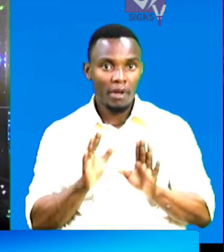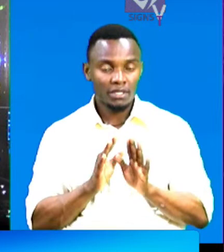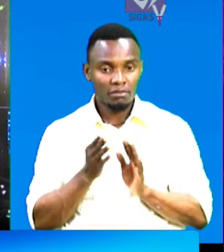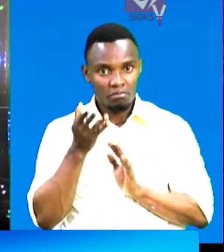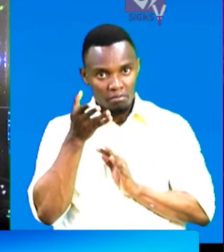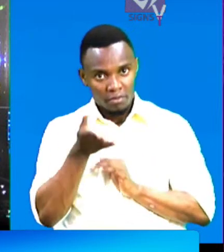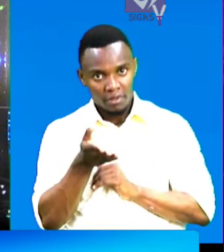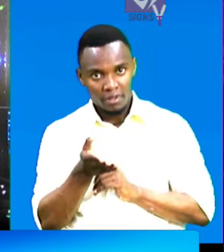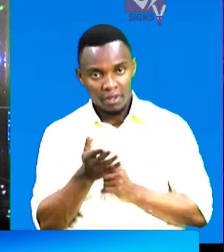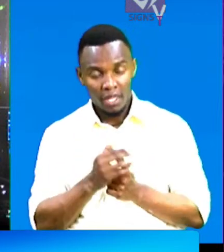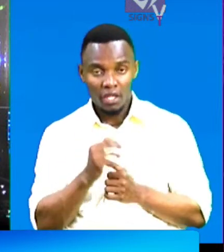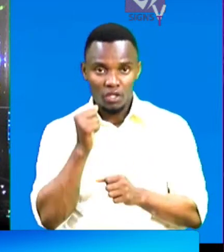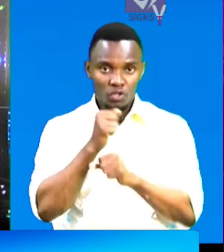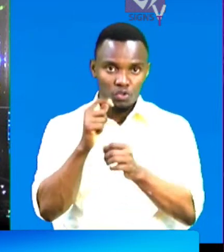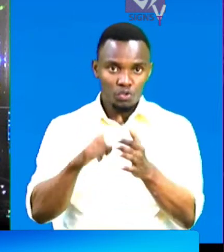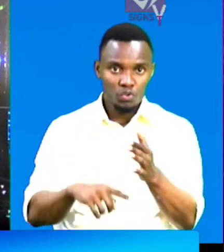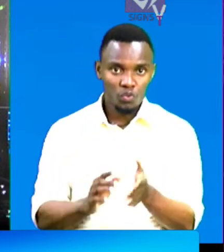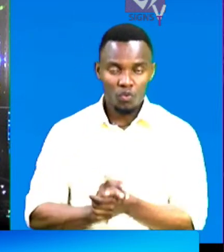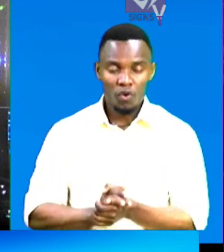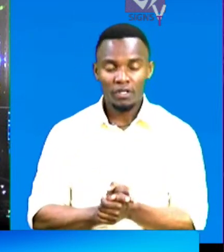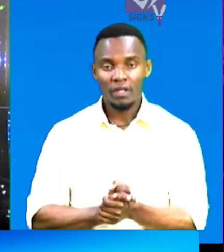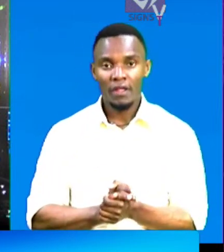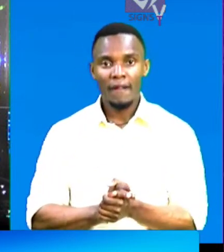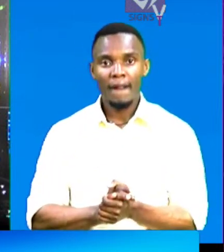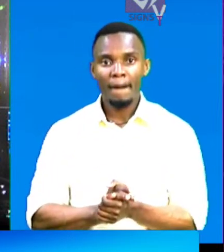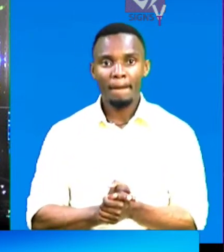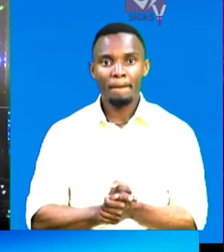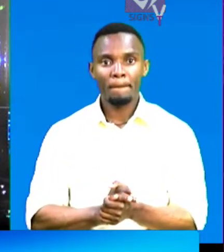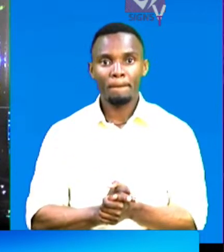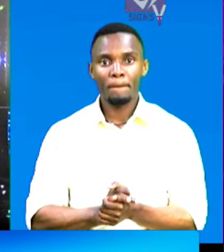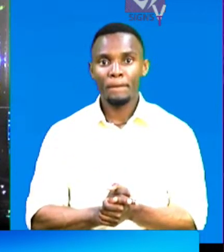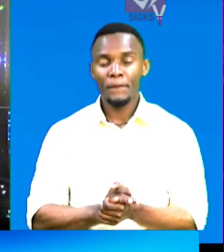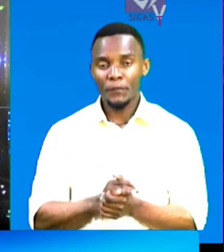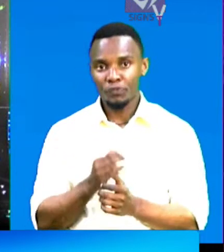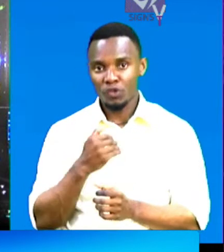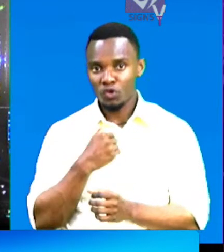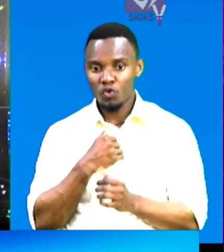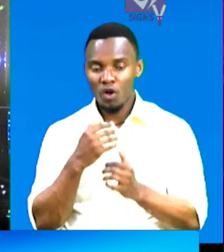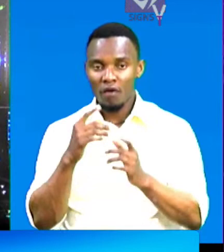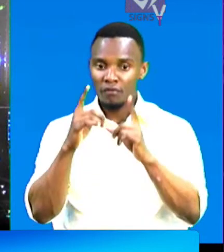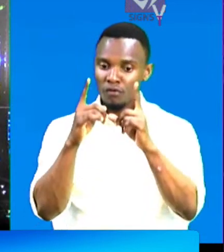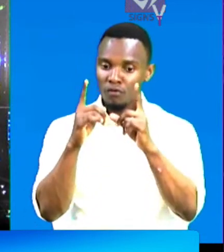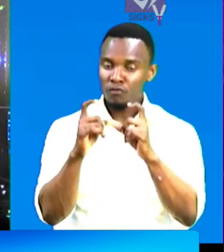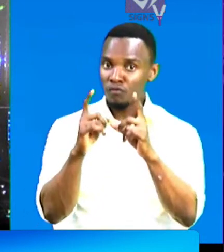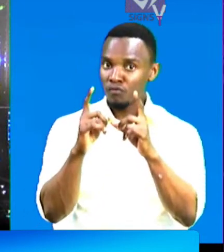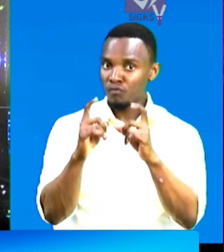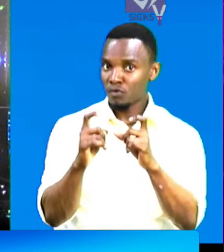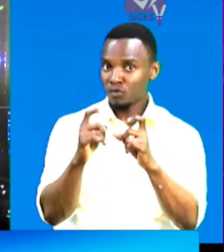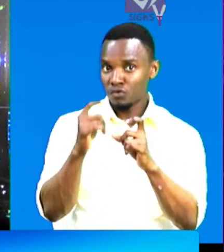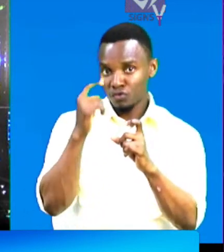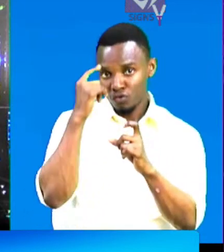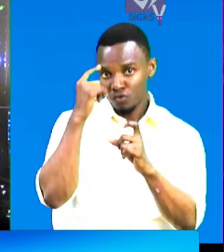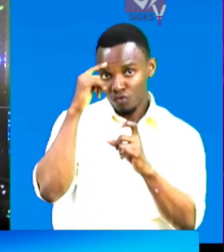There you can keep photos of